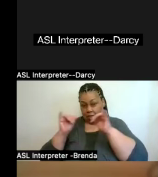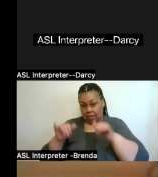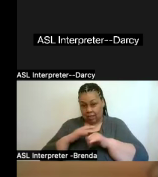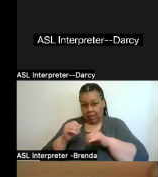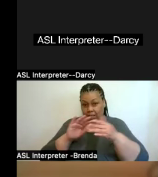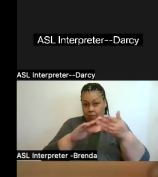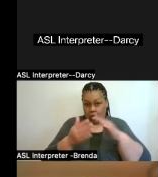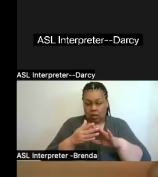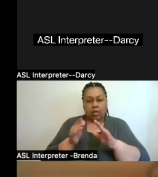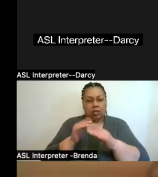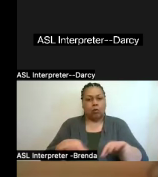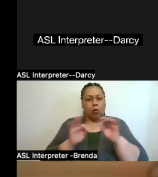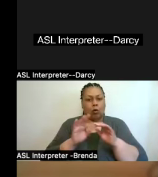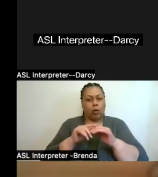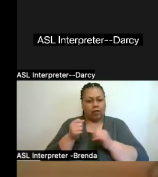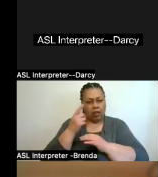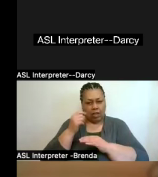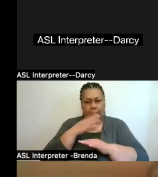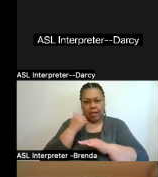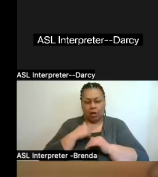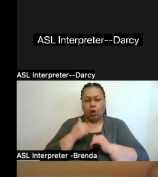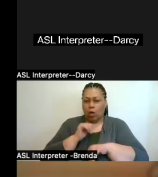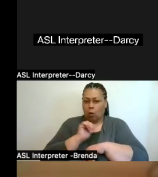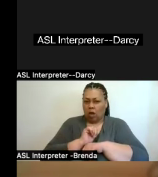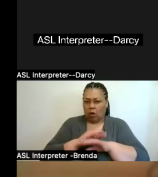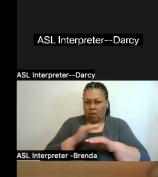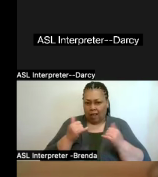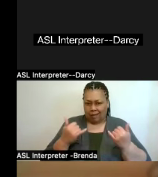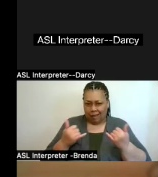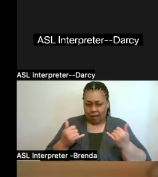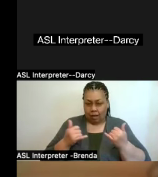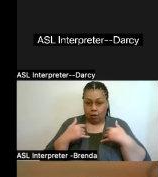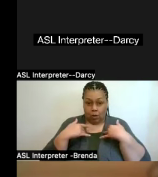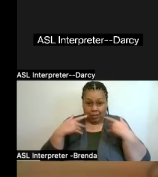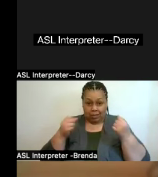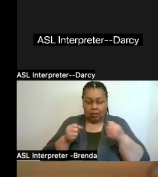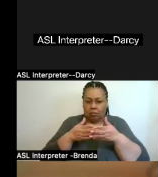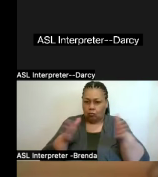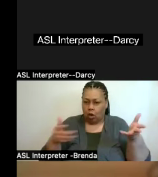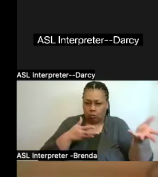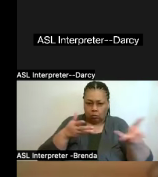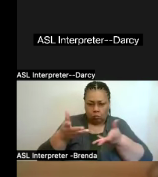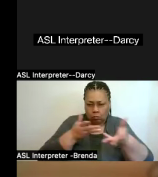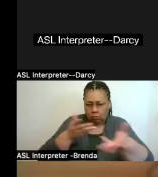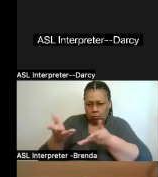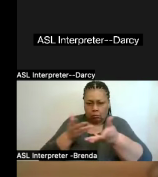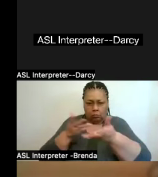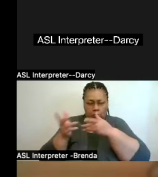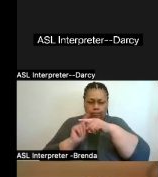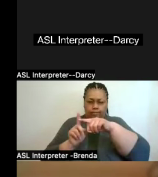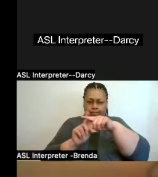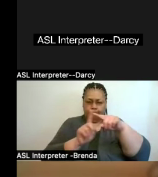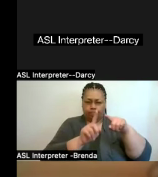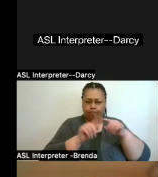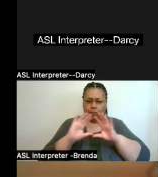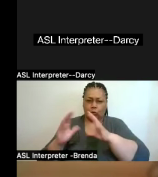better, and that is being worked on as we speak, because resilience requires broad engagements and communications among many different